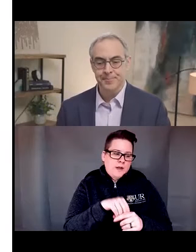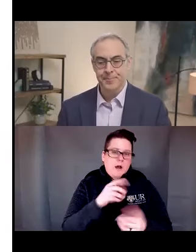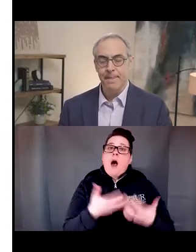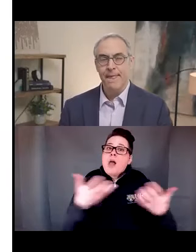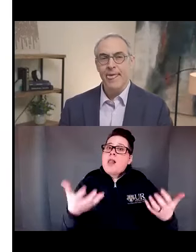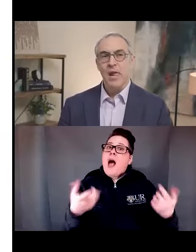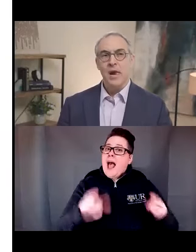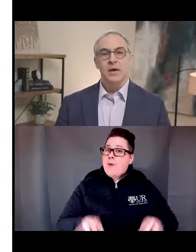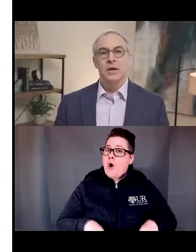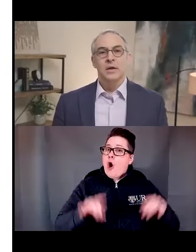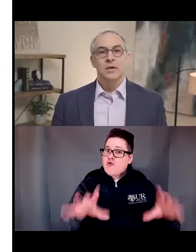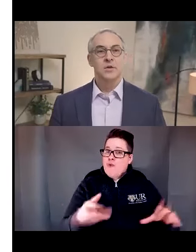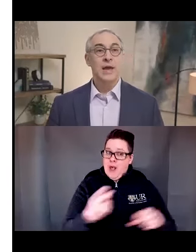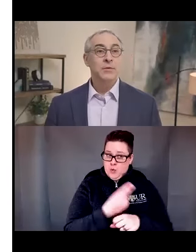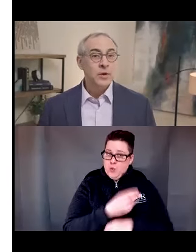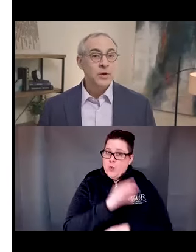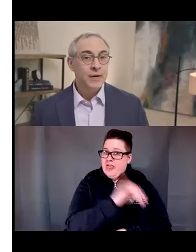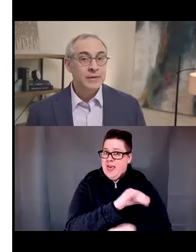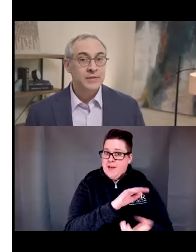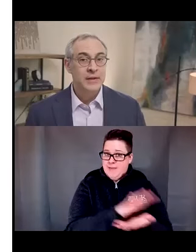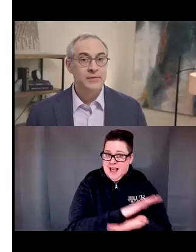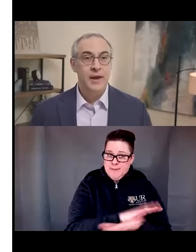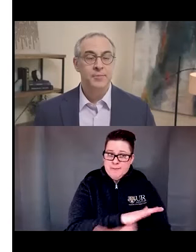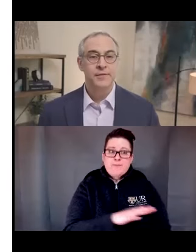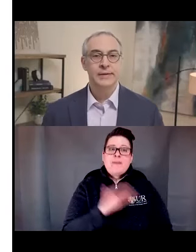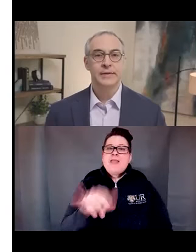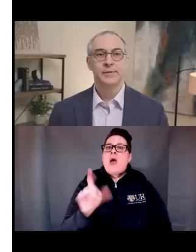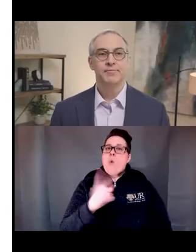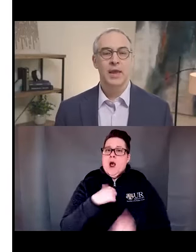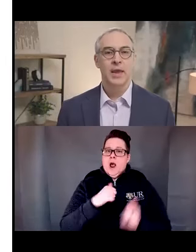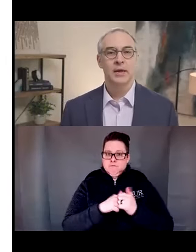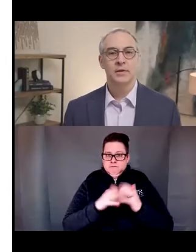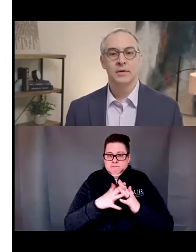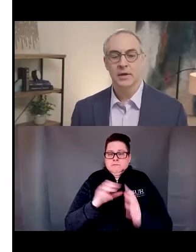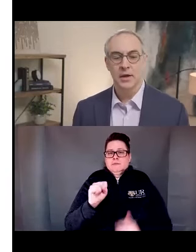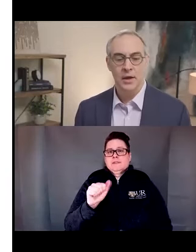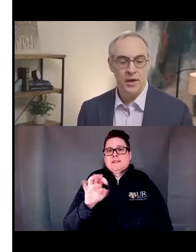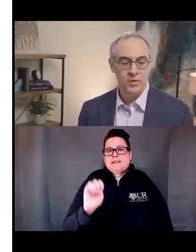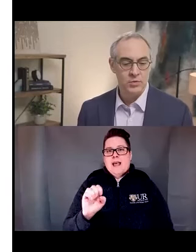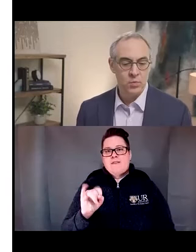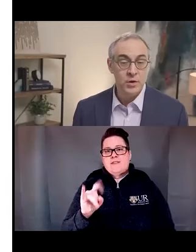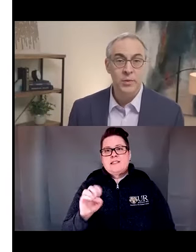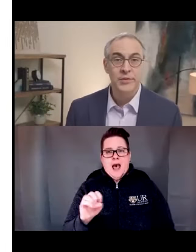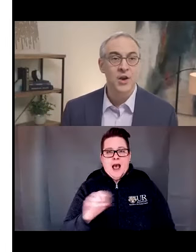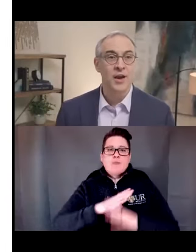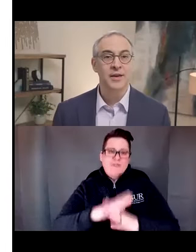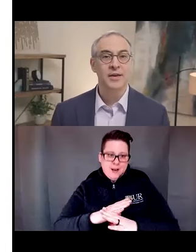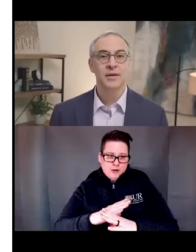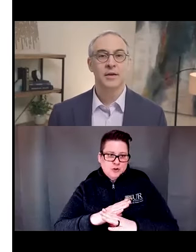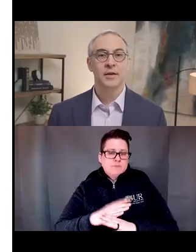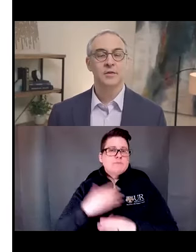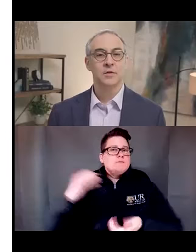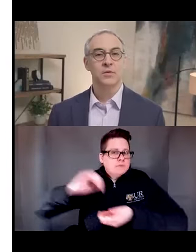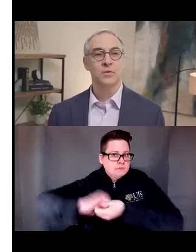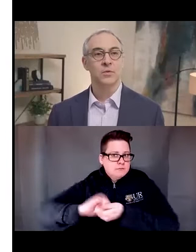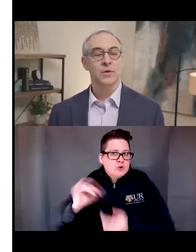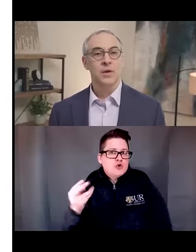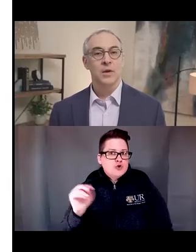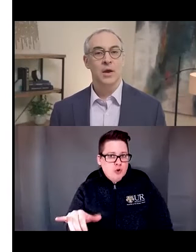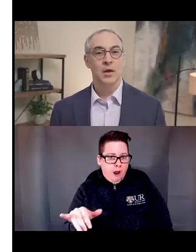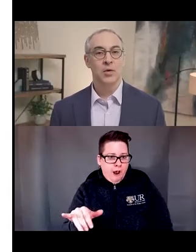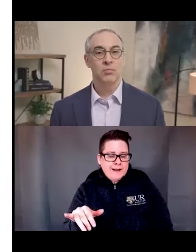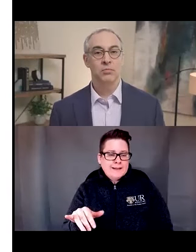Australia. So that was where I founded SafeSide Prevention and worked with Johnny